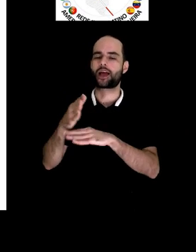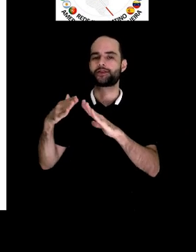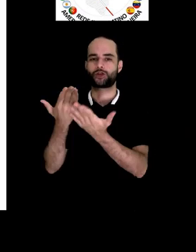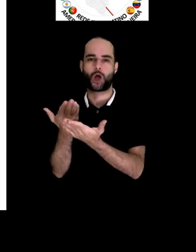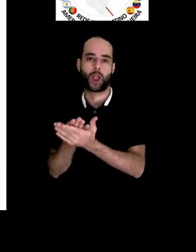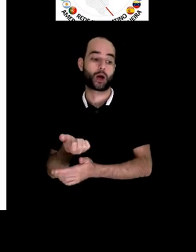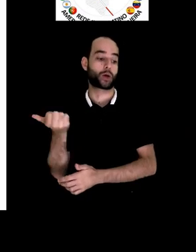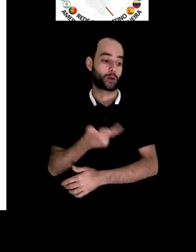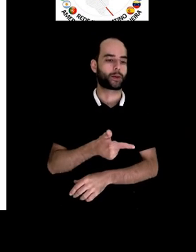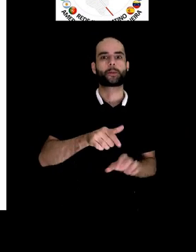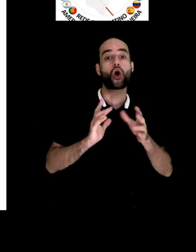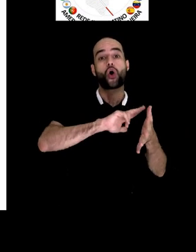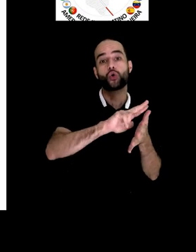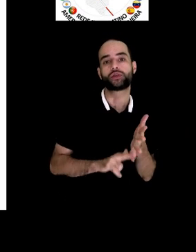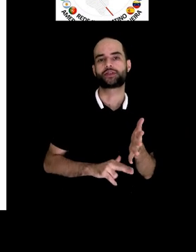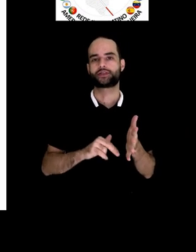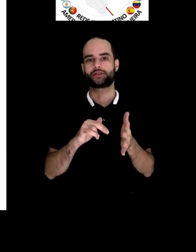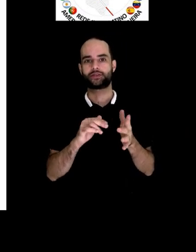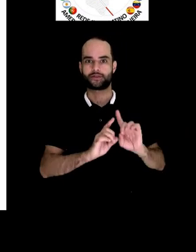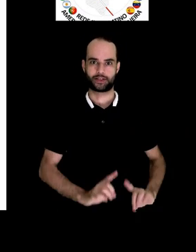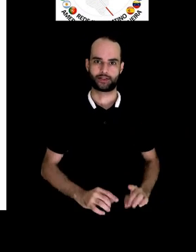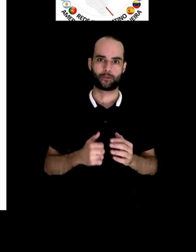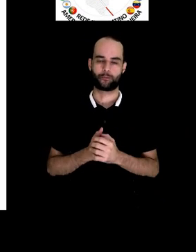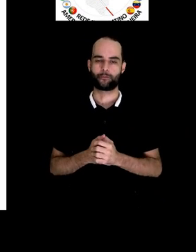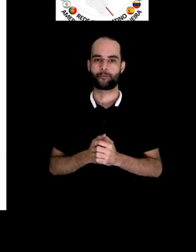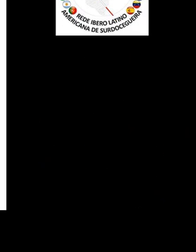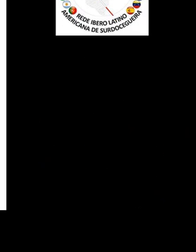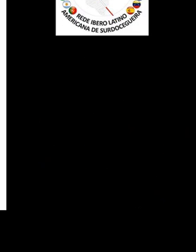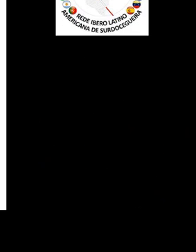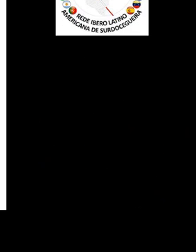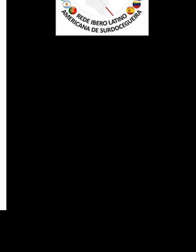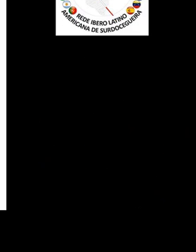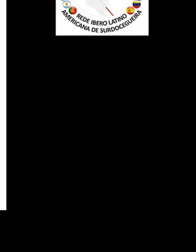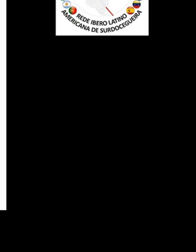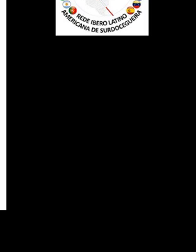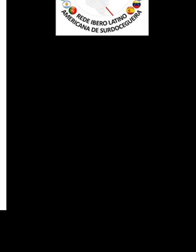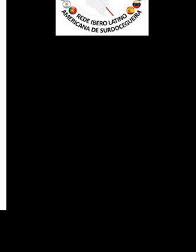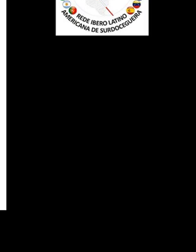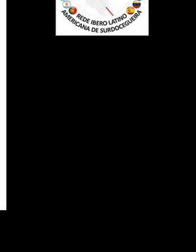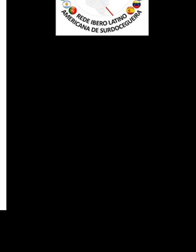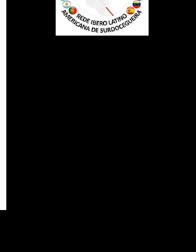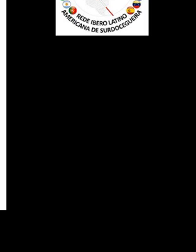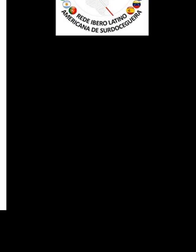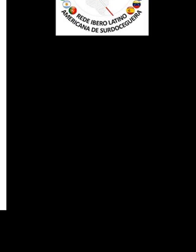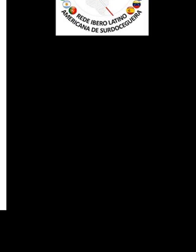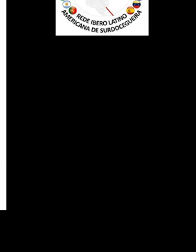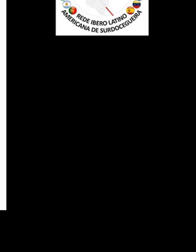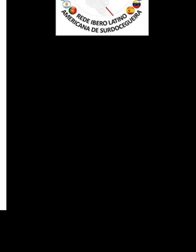percentage 0%, 20%, and